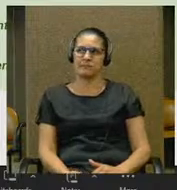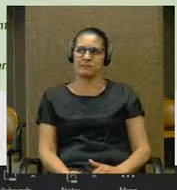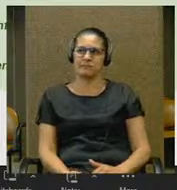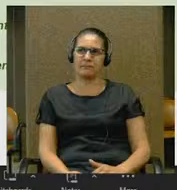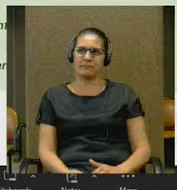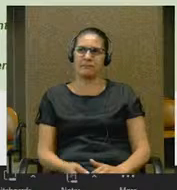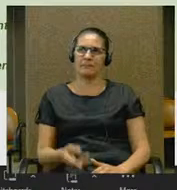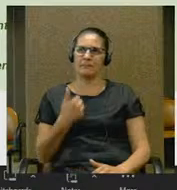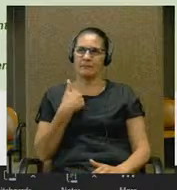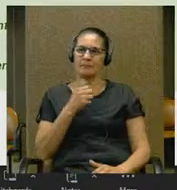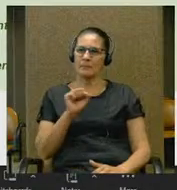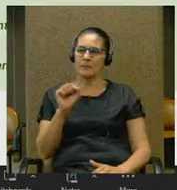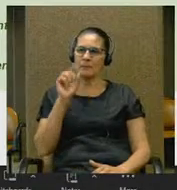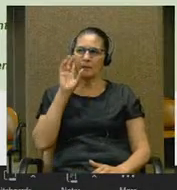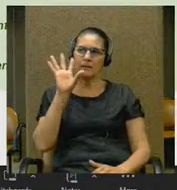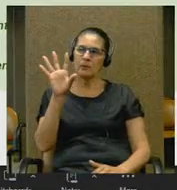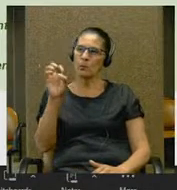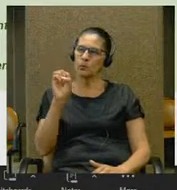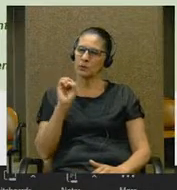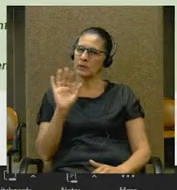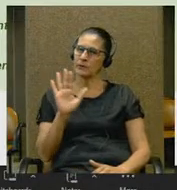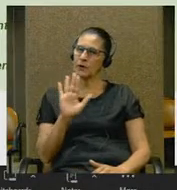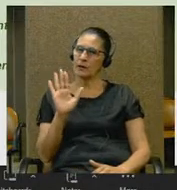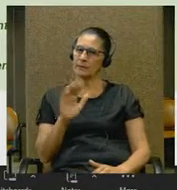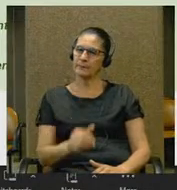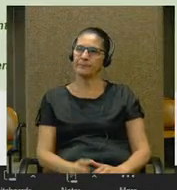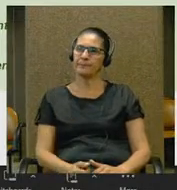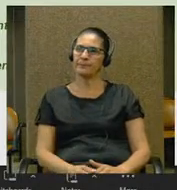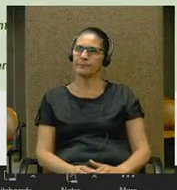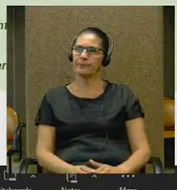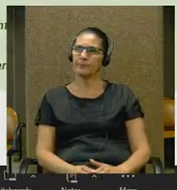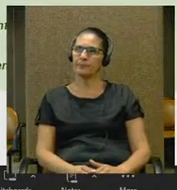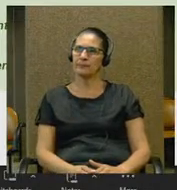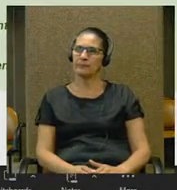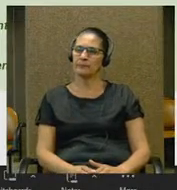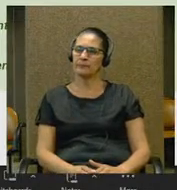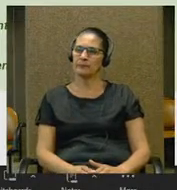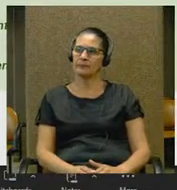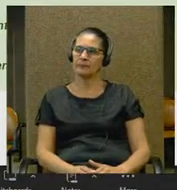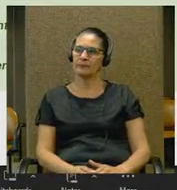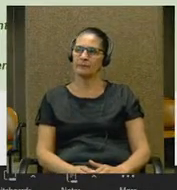¿Me pueden escuchar? Hola. Can you hear me?